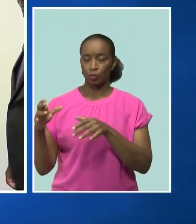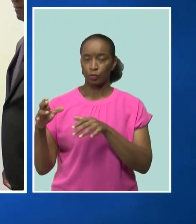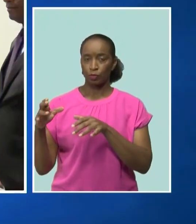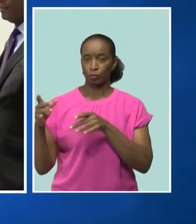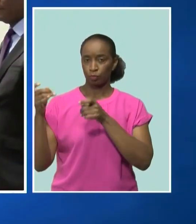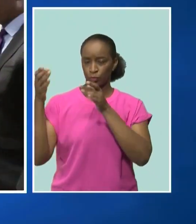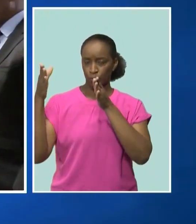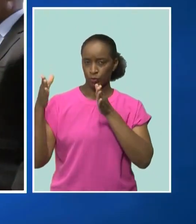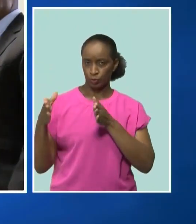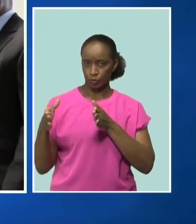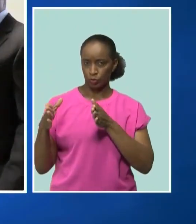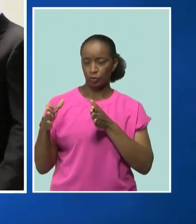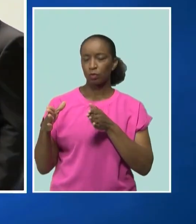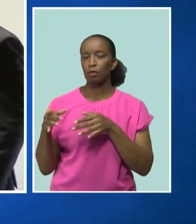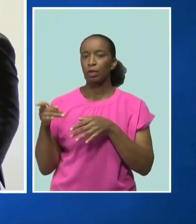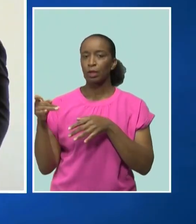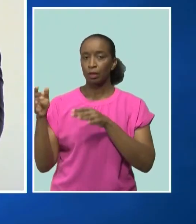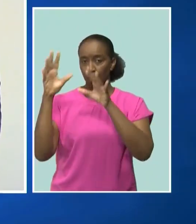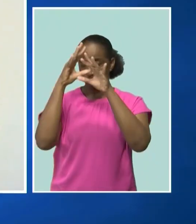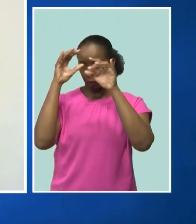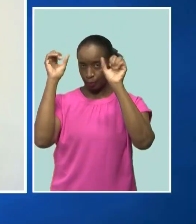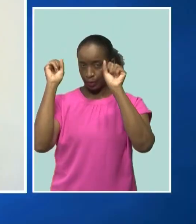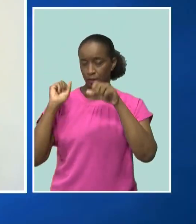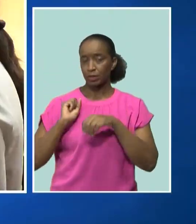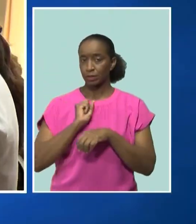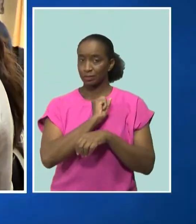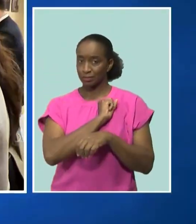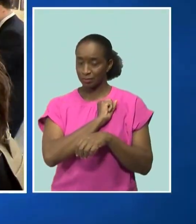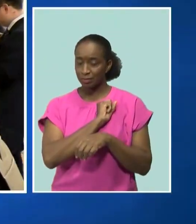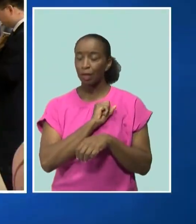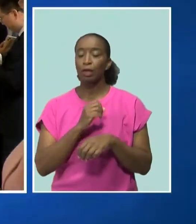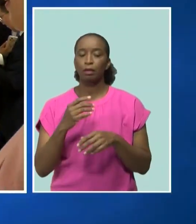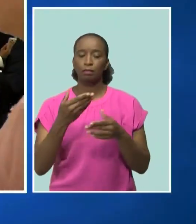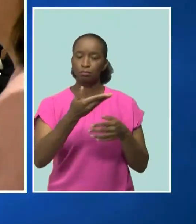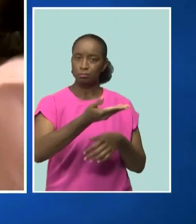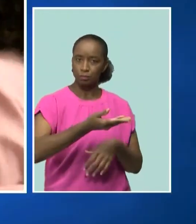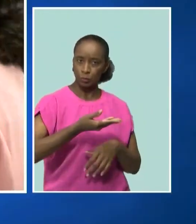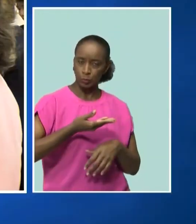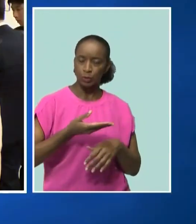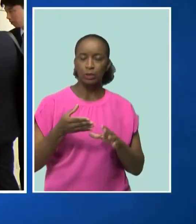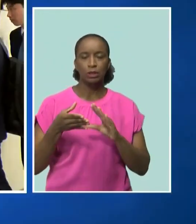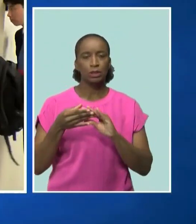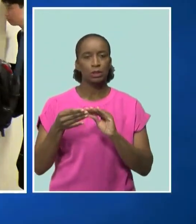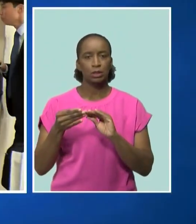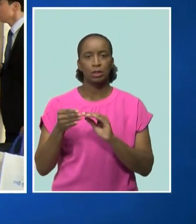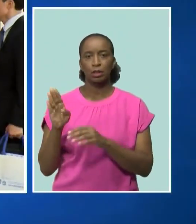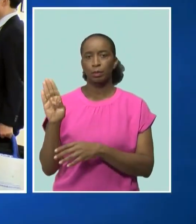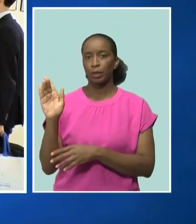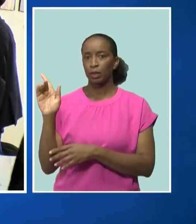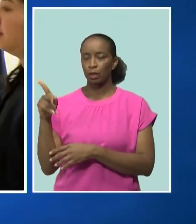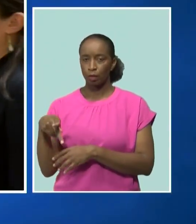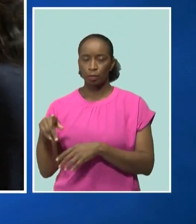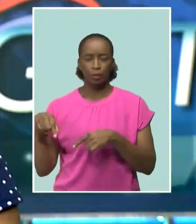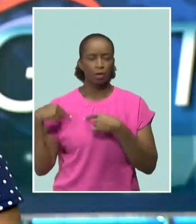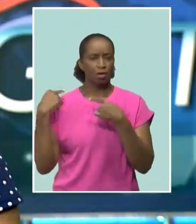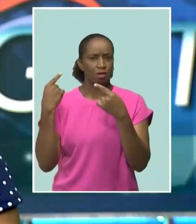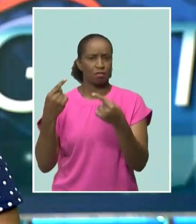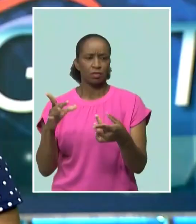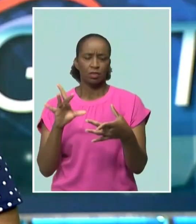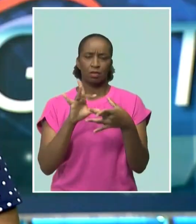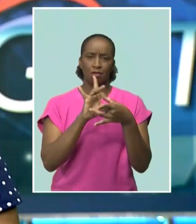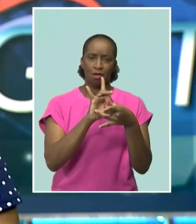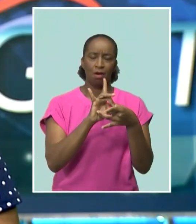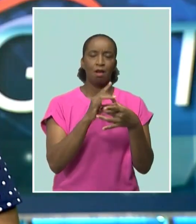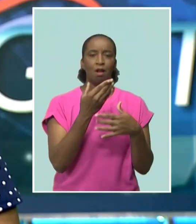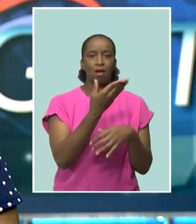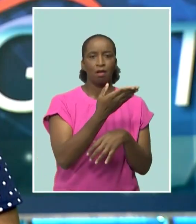Reginald Farley, who welcomed the delegation, says the BLP has long-standing ties with the Chinese Communist Party. The President